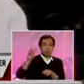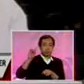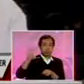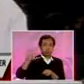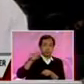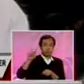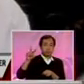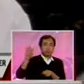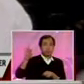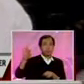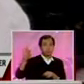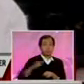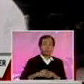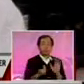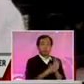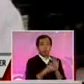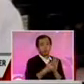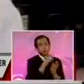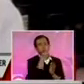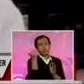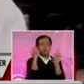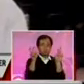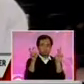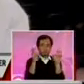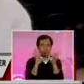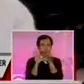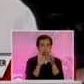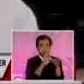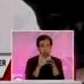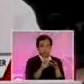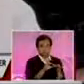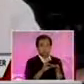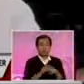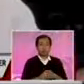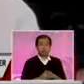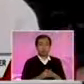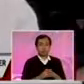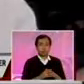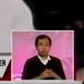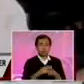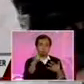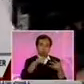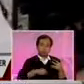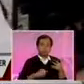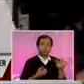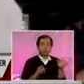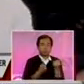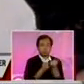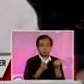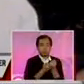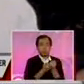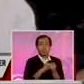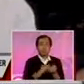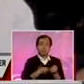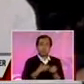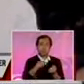2009. And lastly, to prove other matters relating to the details of the foregoing and in general to support the complaint for